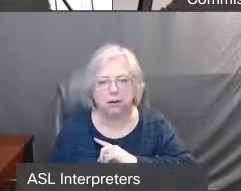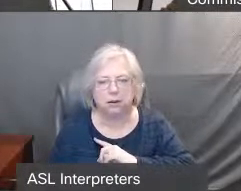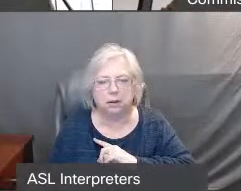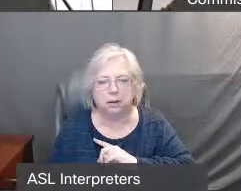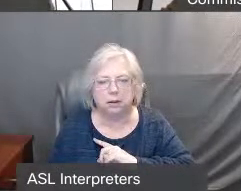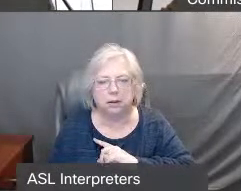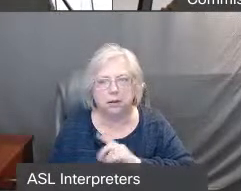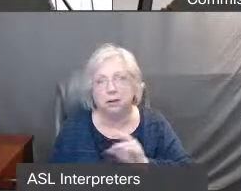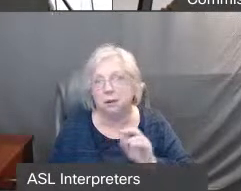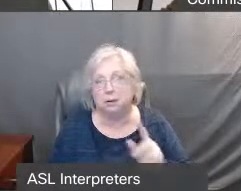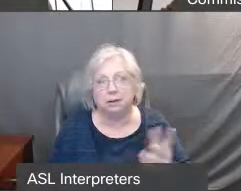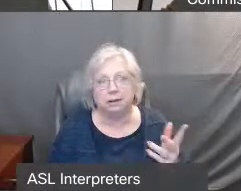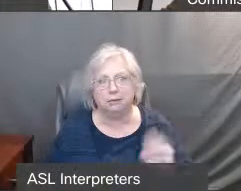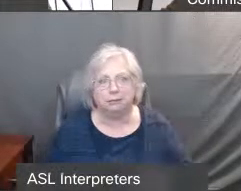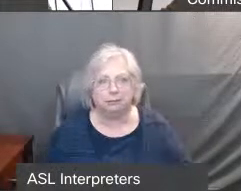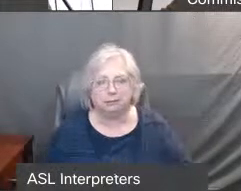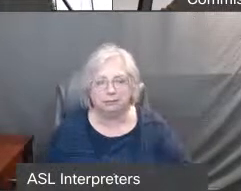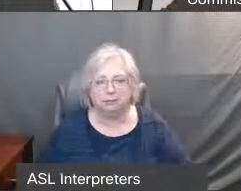Okay.